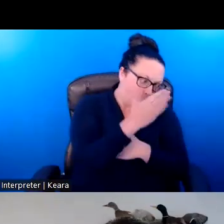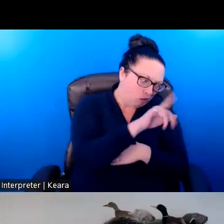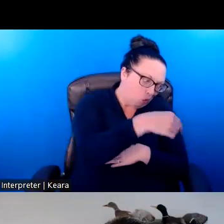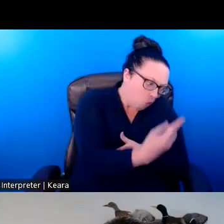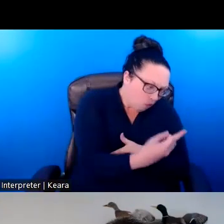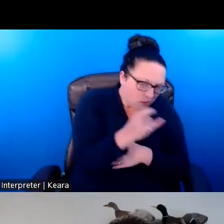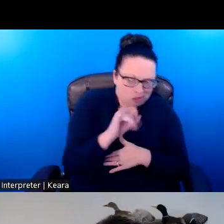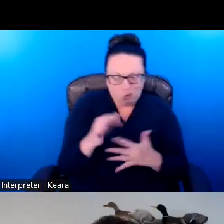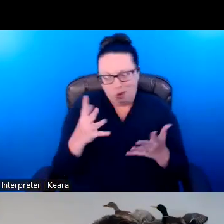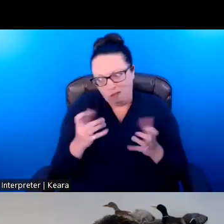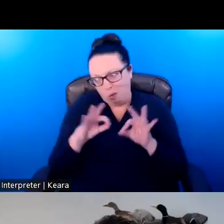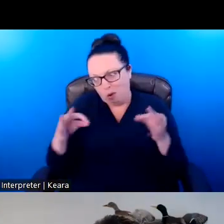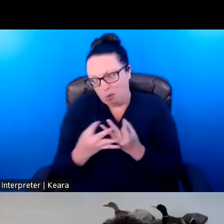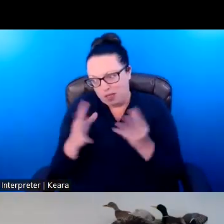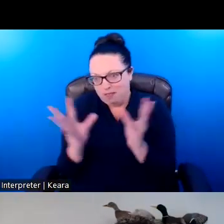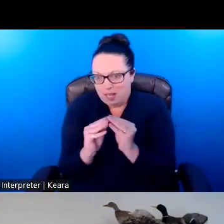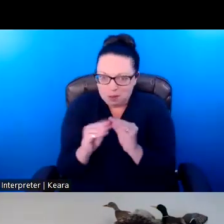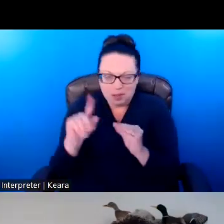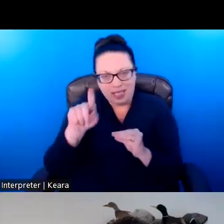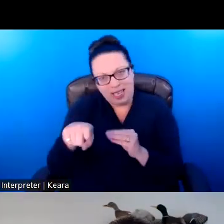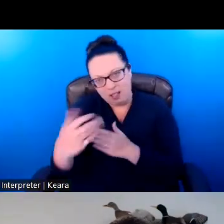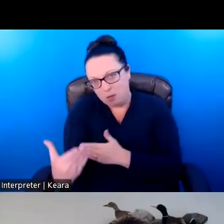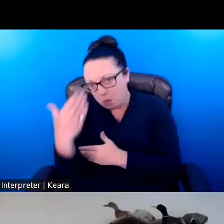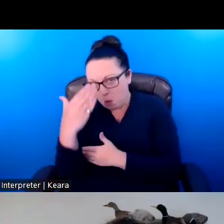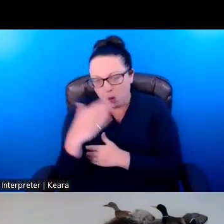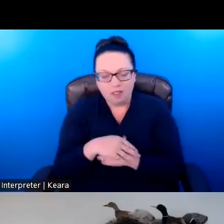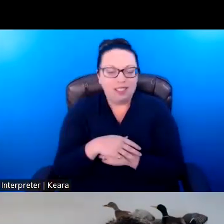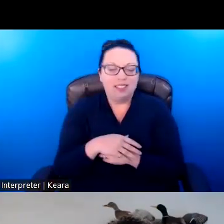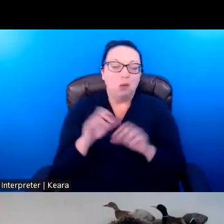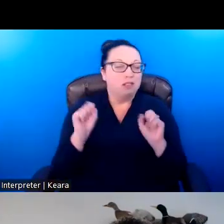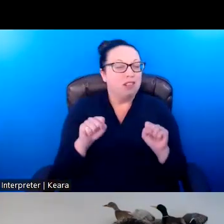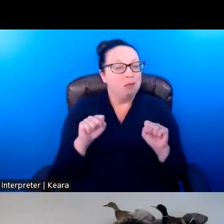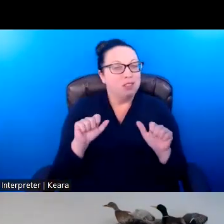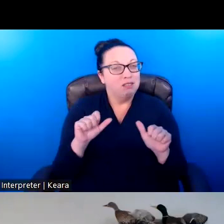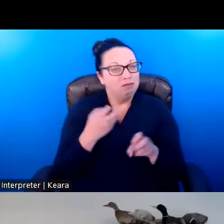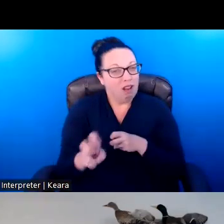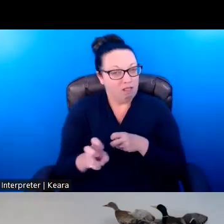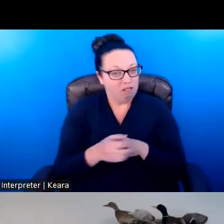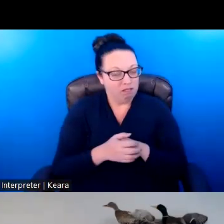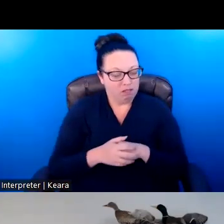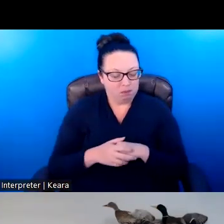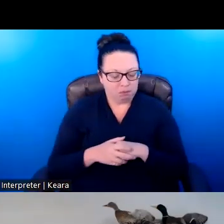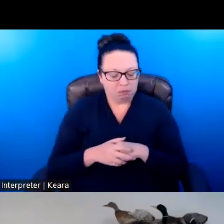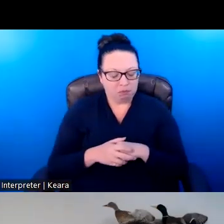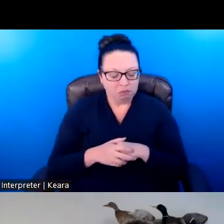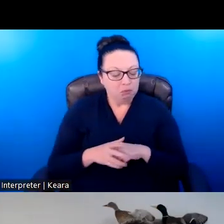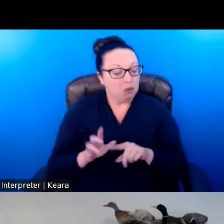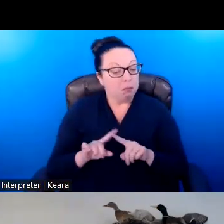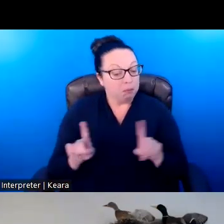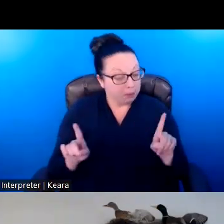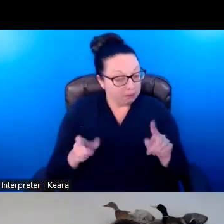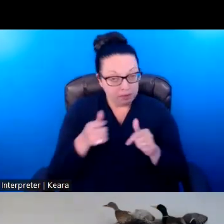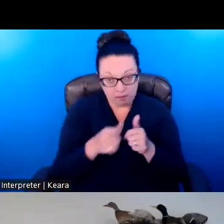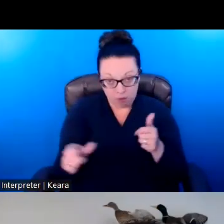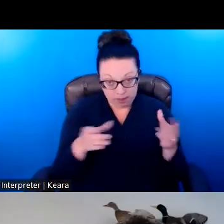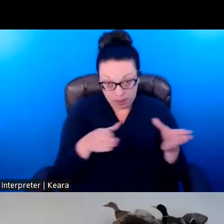have a family meeting, it would only have to be in the morning. That's just one of those things that can be really challenging. But if there's any way for you to do it, you